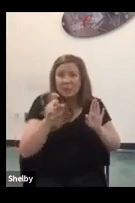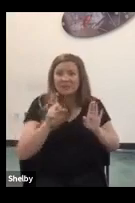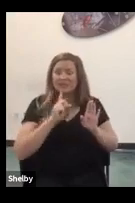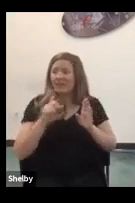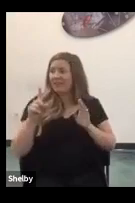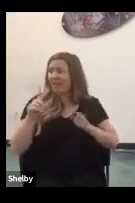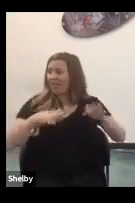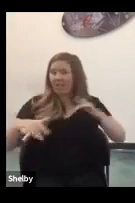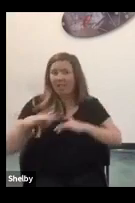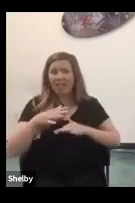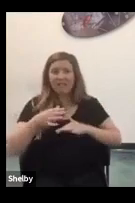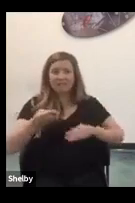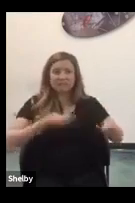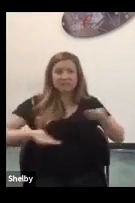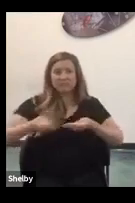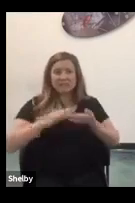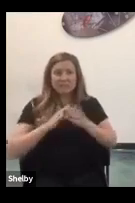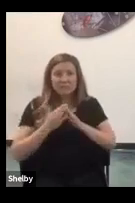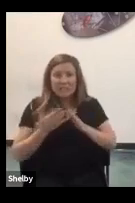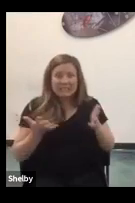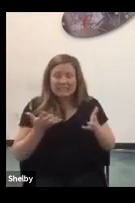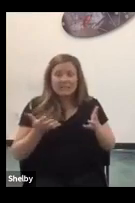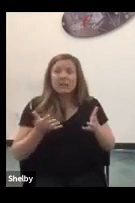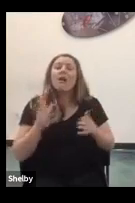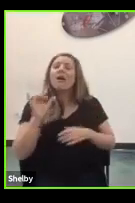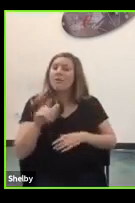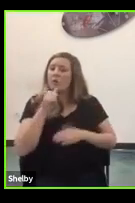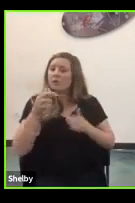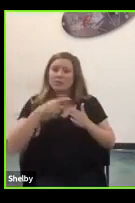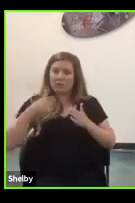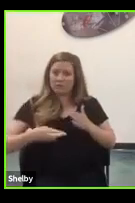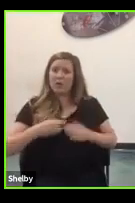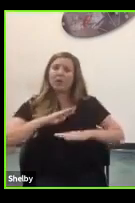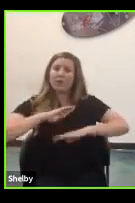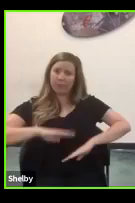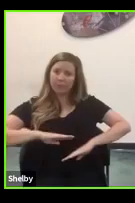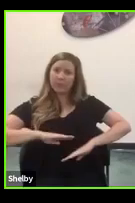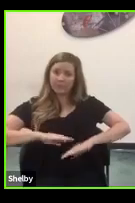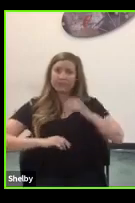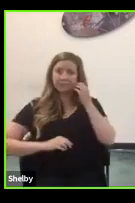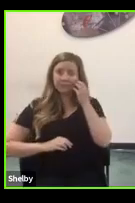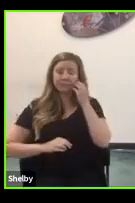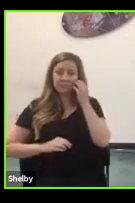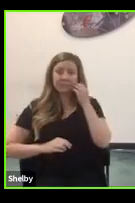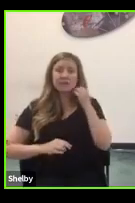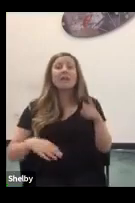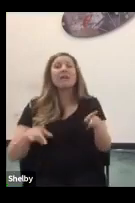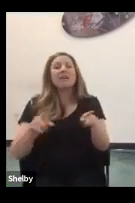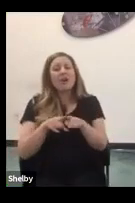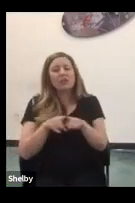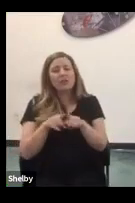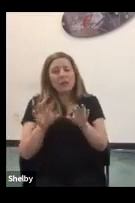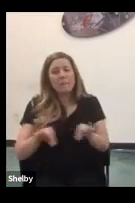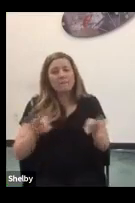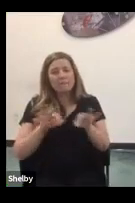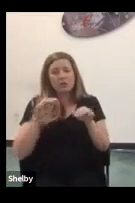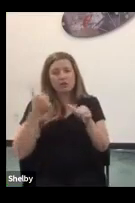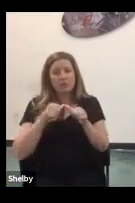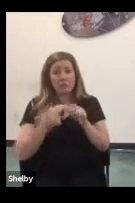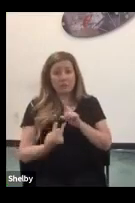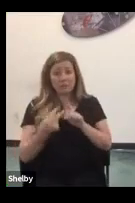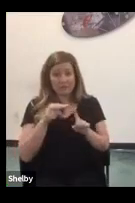been the finding. So it's really great that that wasn't the finding. This also needs to be taken with that perspective of